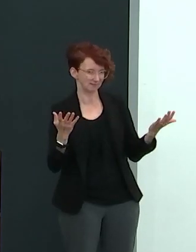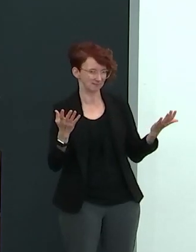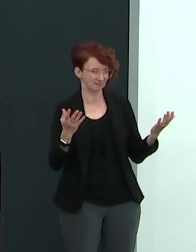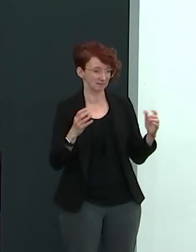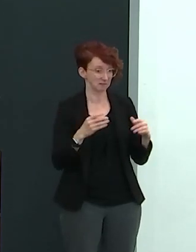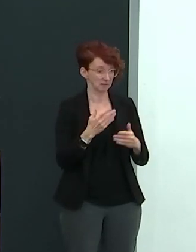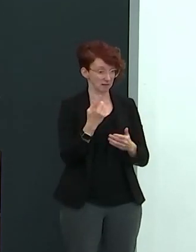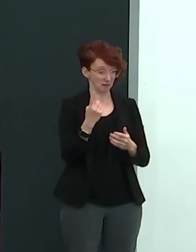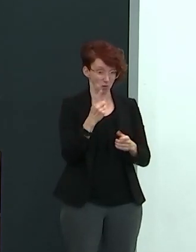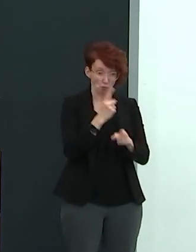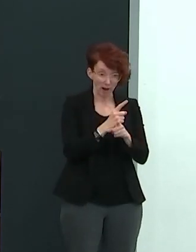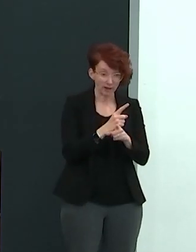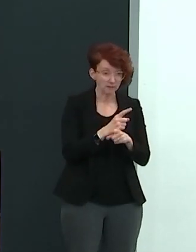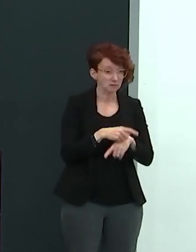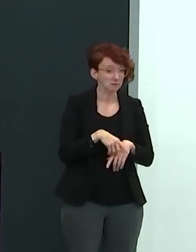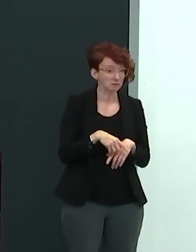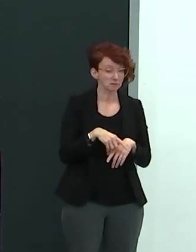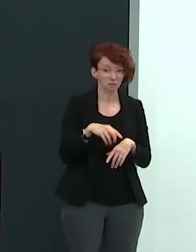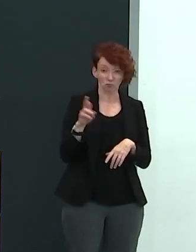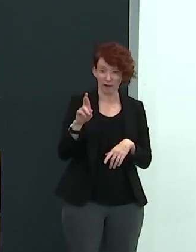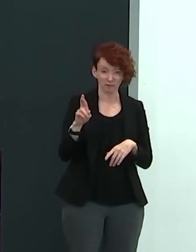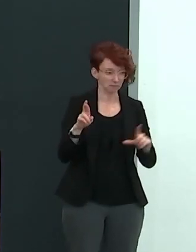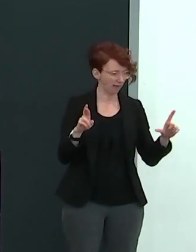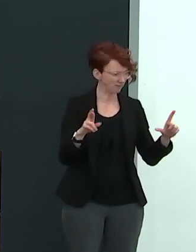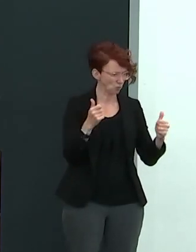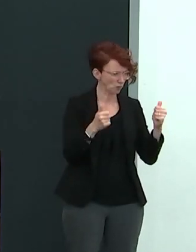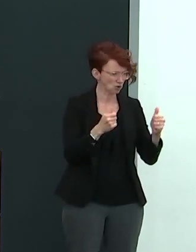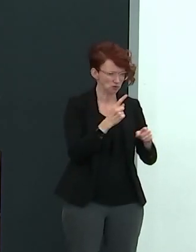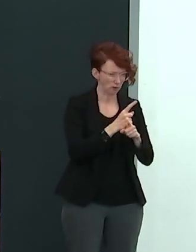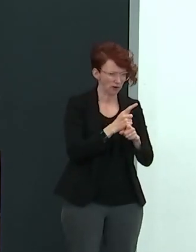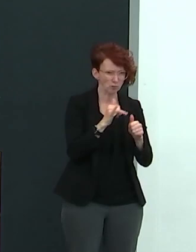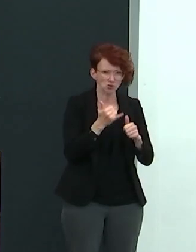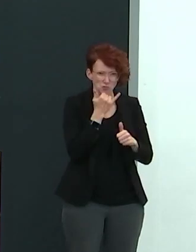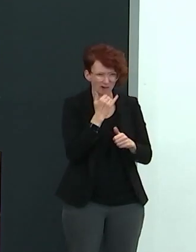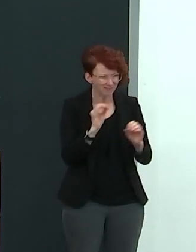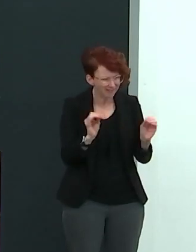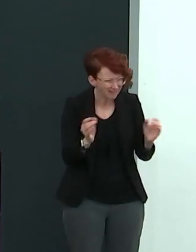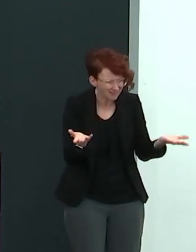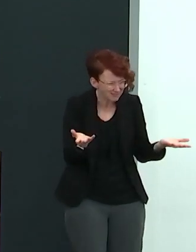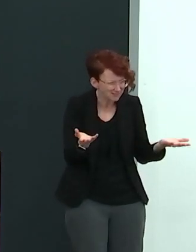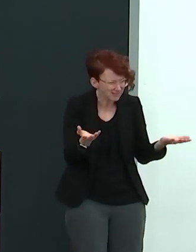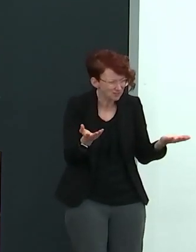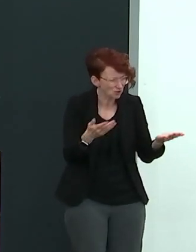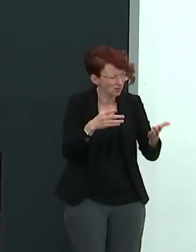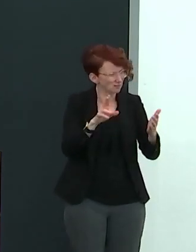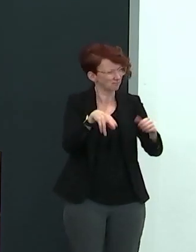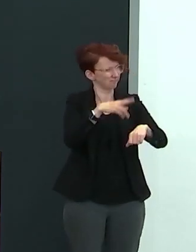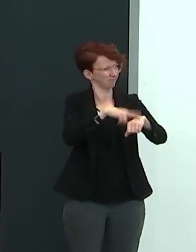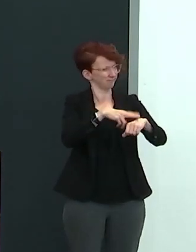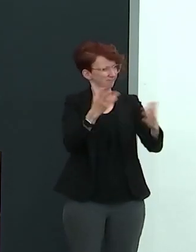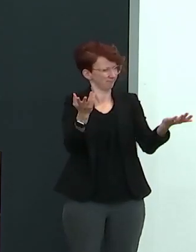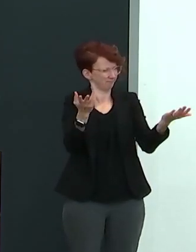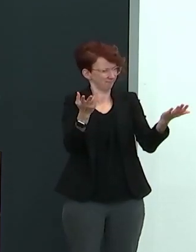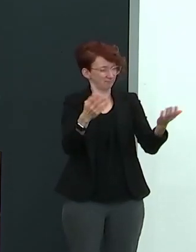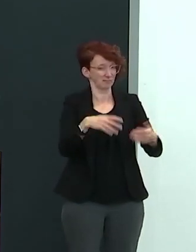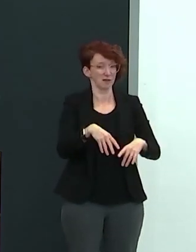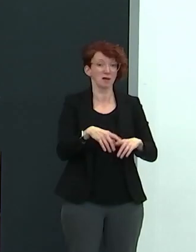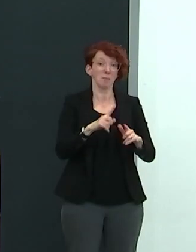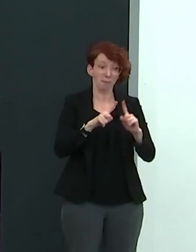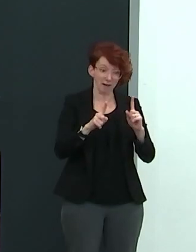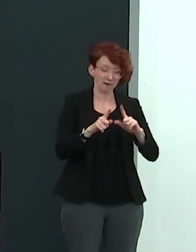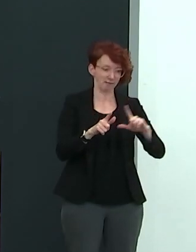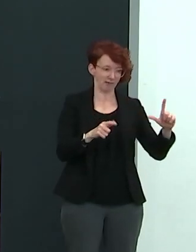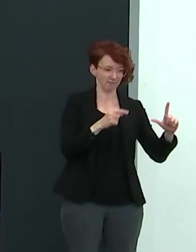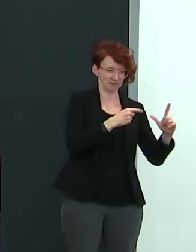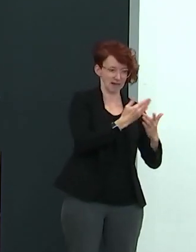is correct and no hand is incorrect, but rather the challenges that are associated with being left-handed